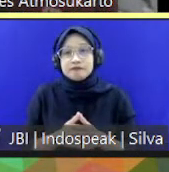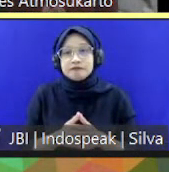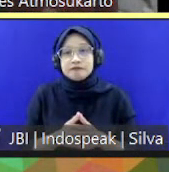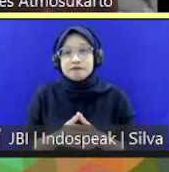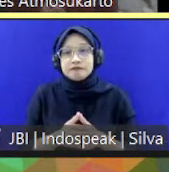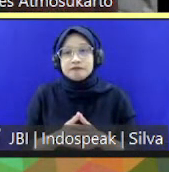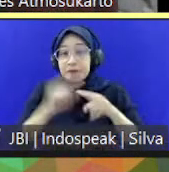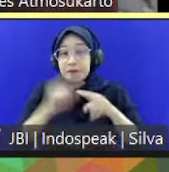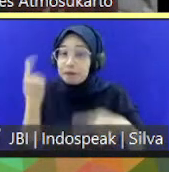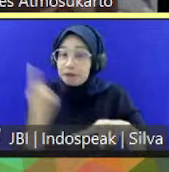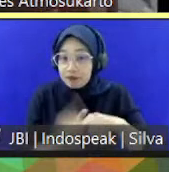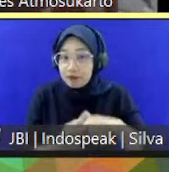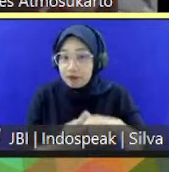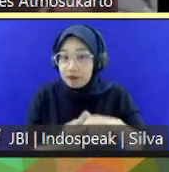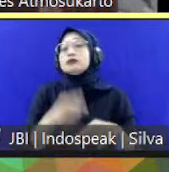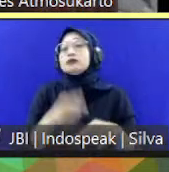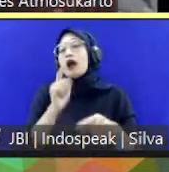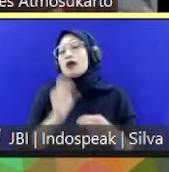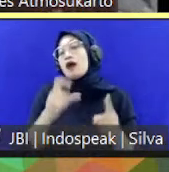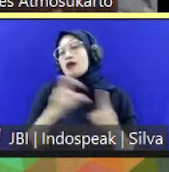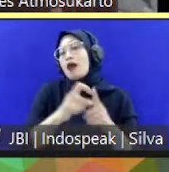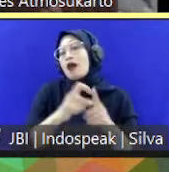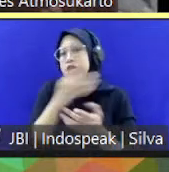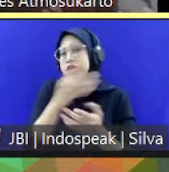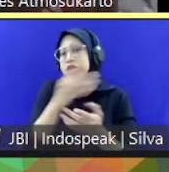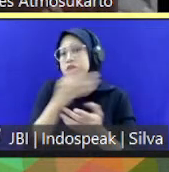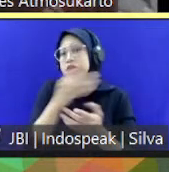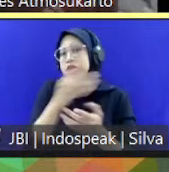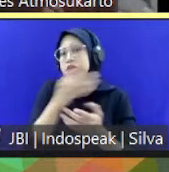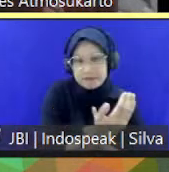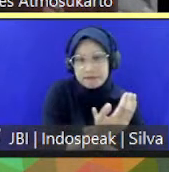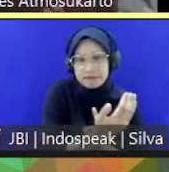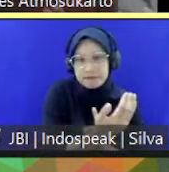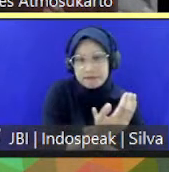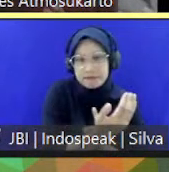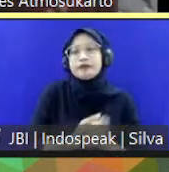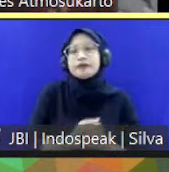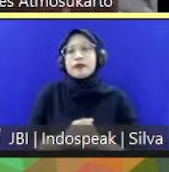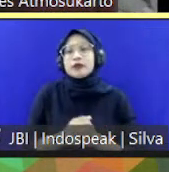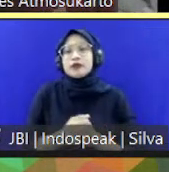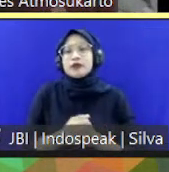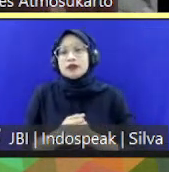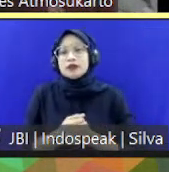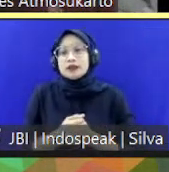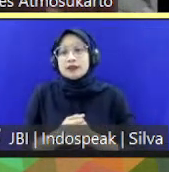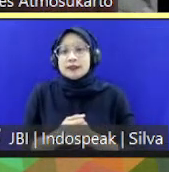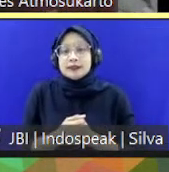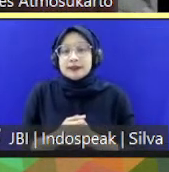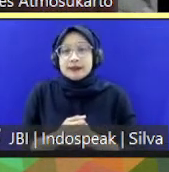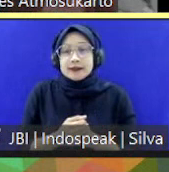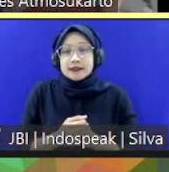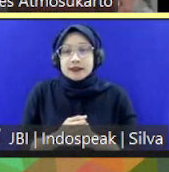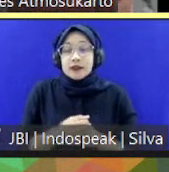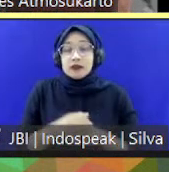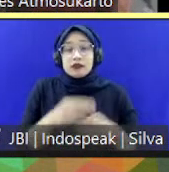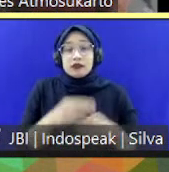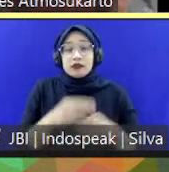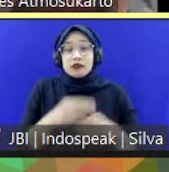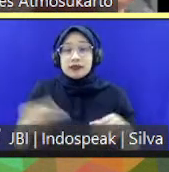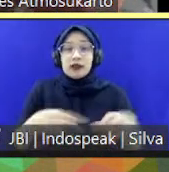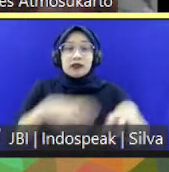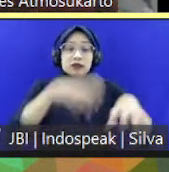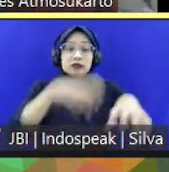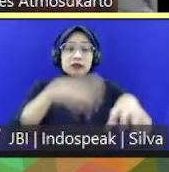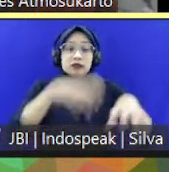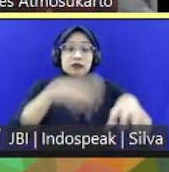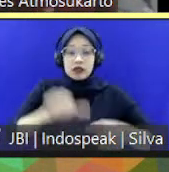cases, when in fact Indonesia for a long time only had a handful of labs that were able to do the tests. Of course, if you don't test,